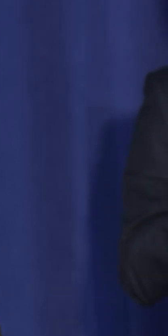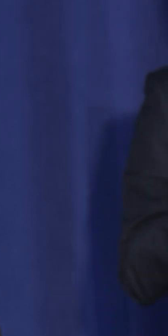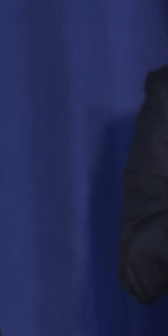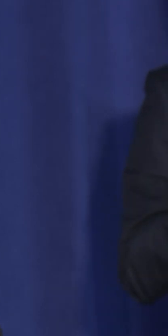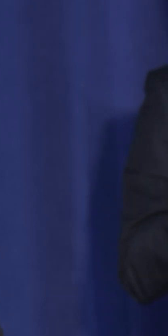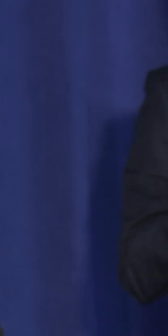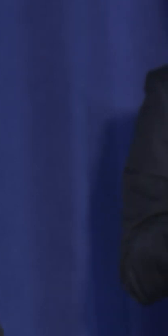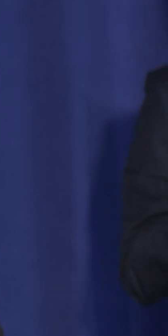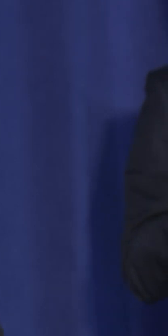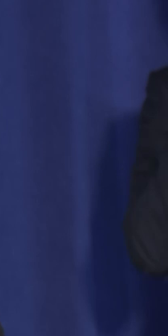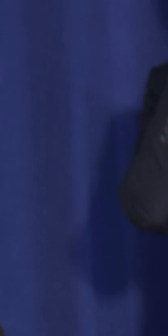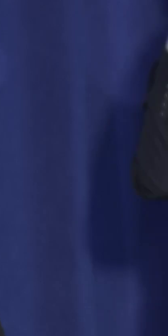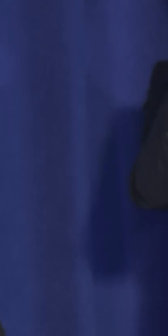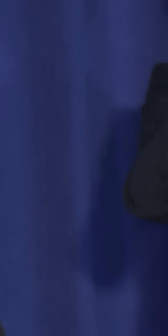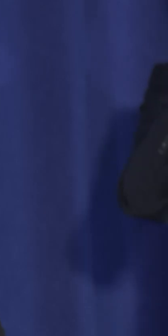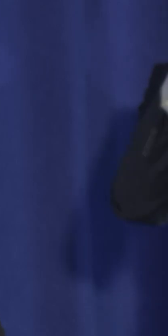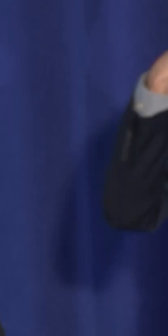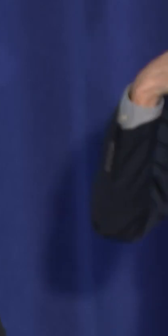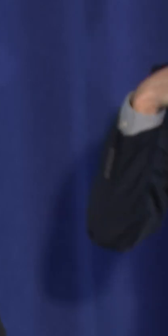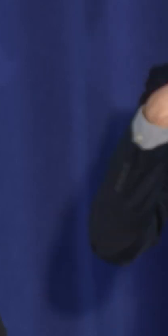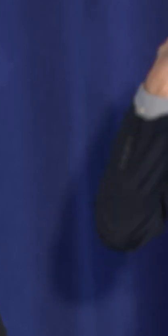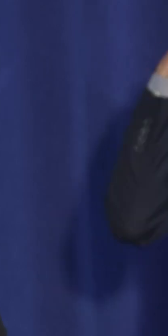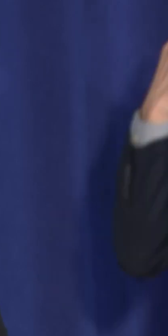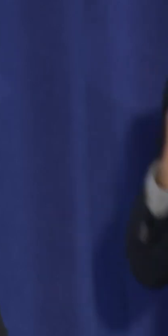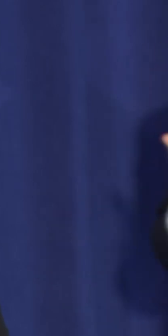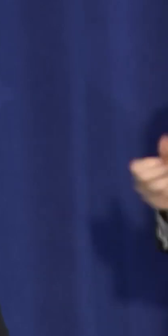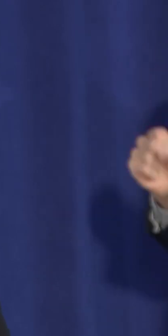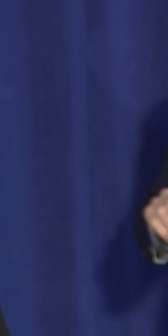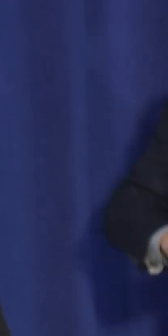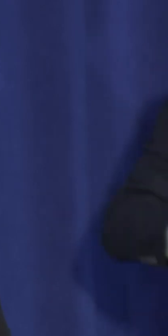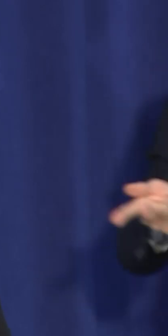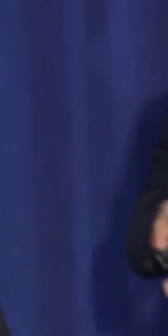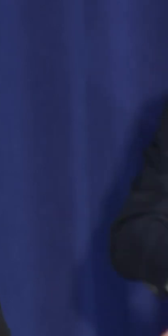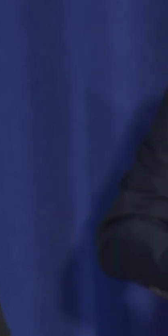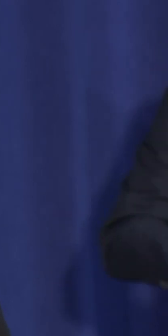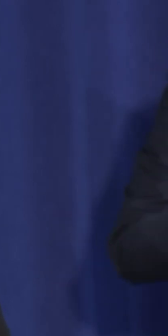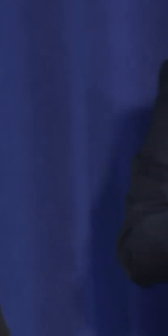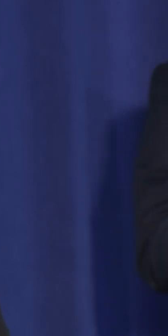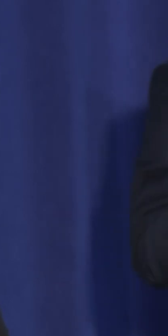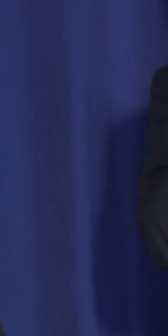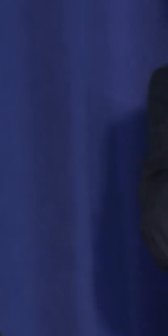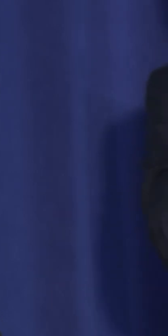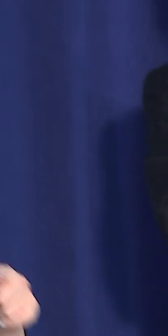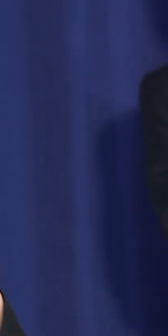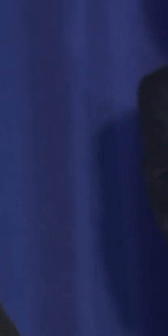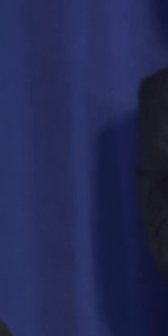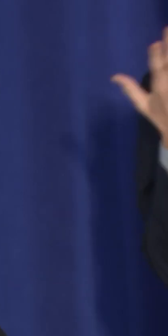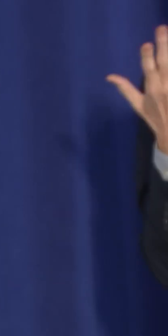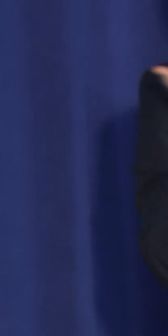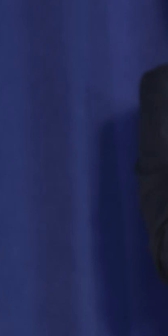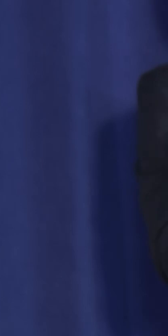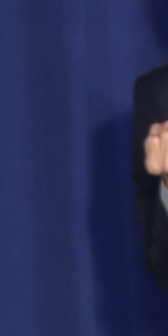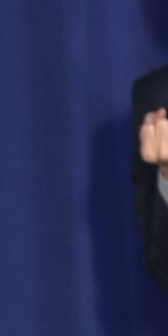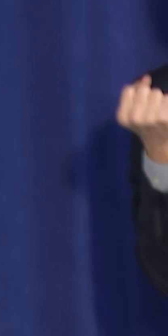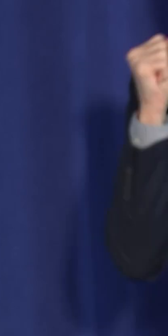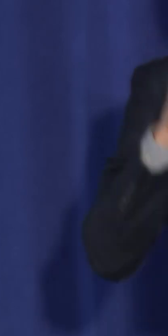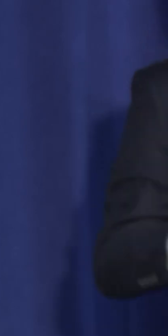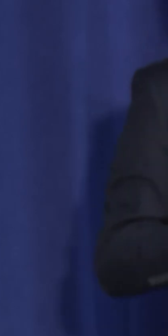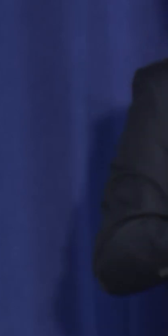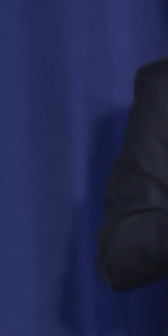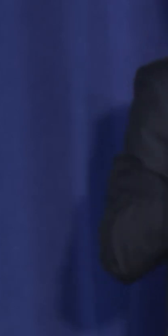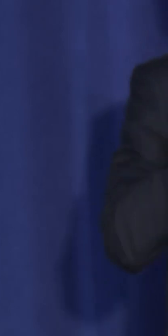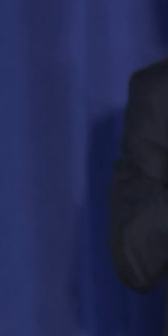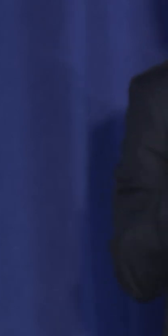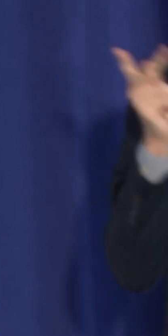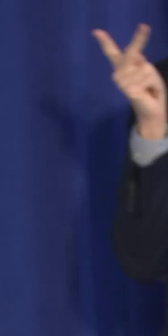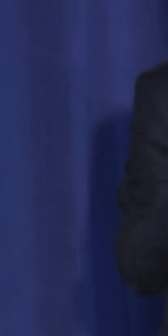I'm a little bit of an optimist. I'm always like, things could be way worse, but things could be way worse. And where people haven't had a